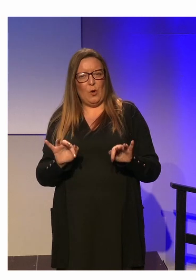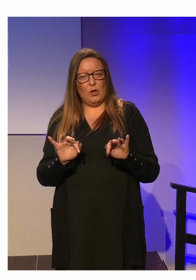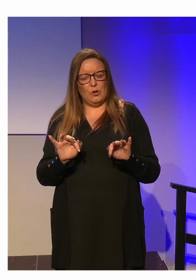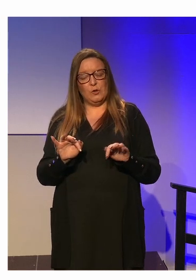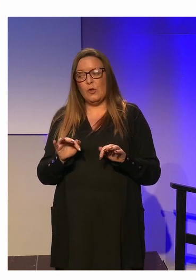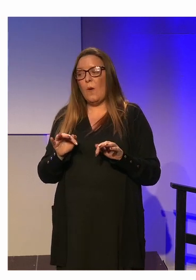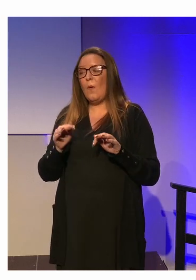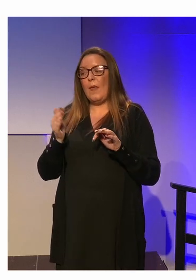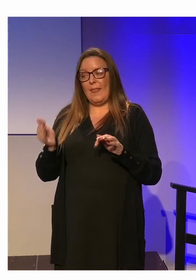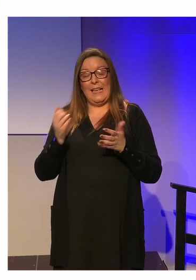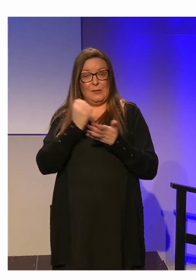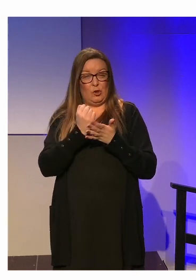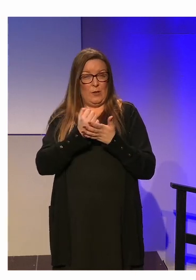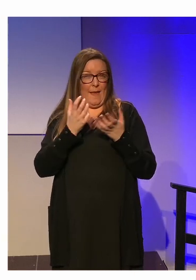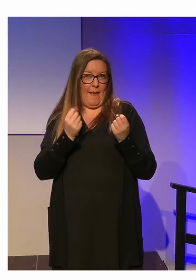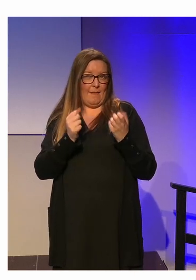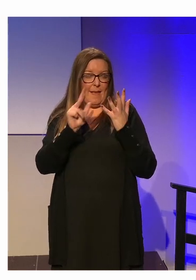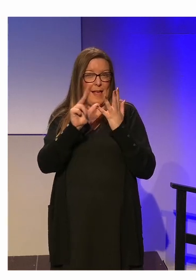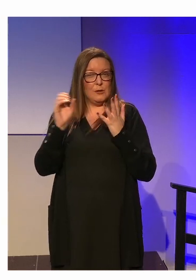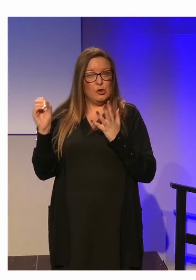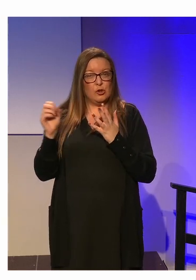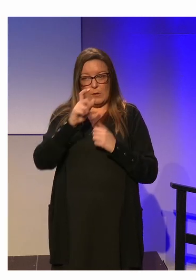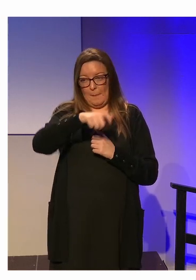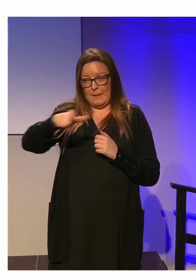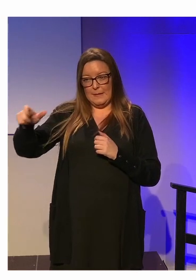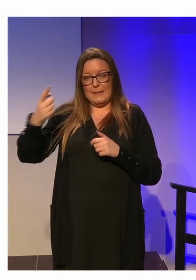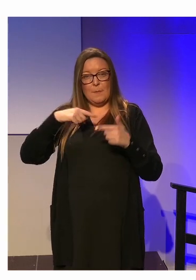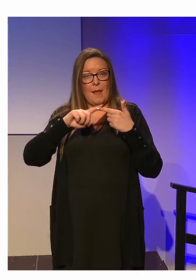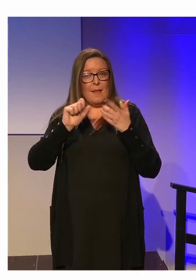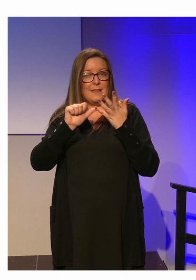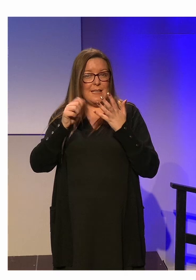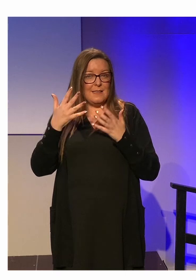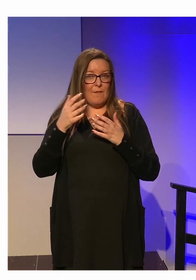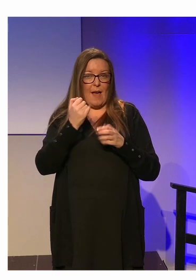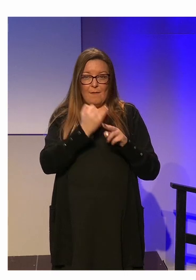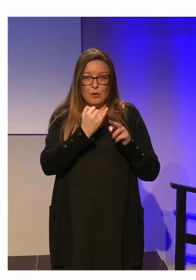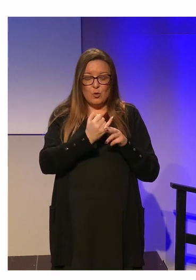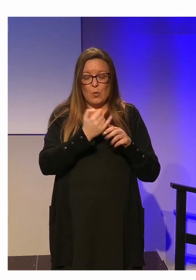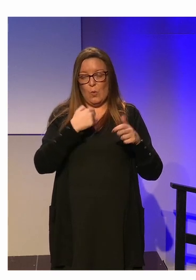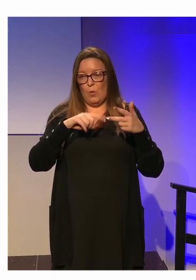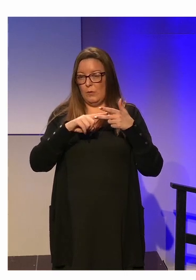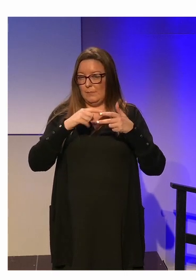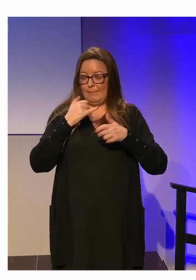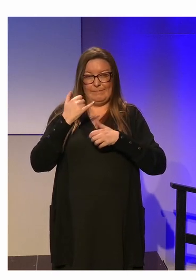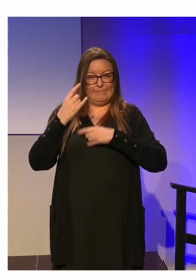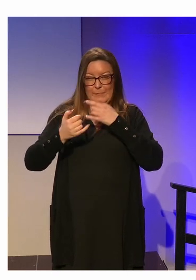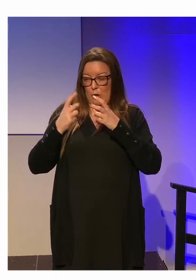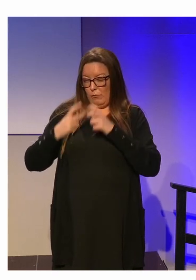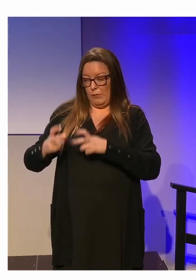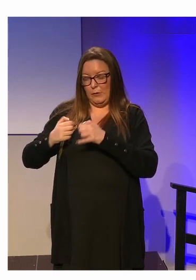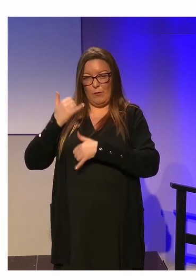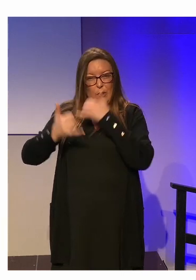study had almost 800 participants, 65 schools, job-embedded professional learning, went on for years.